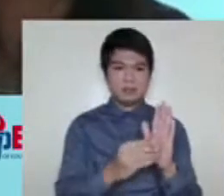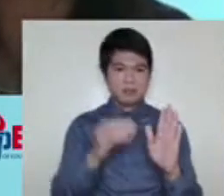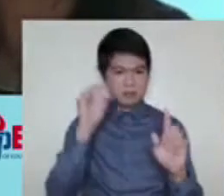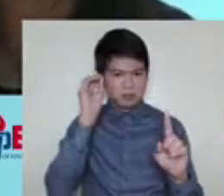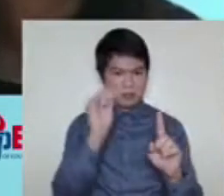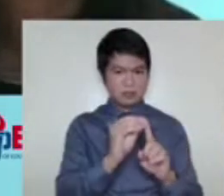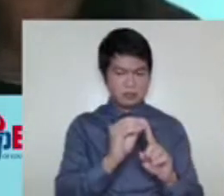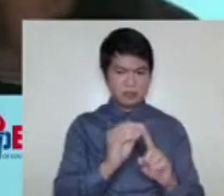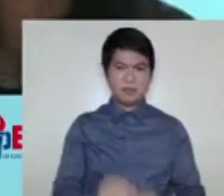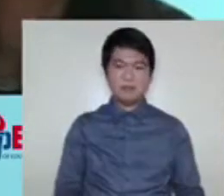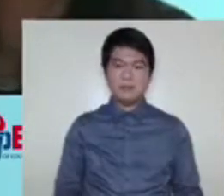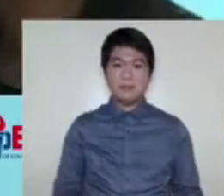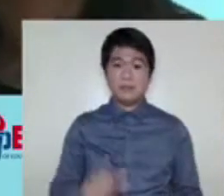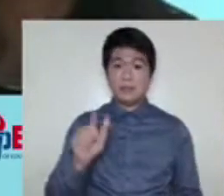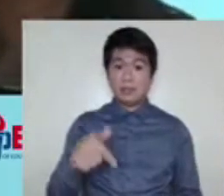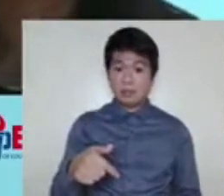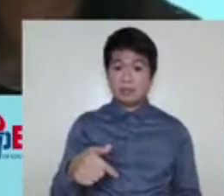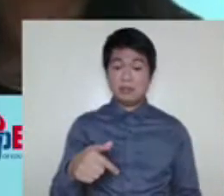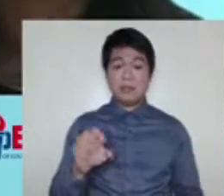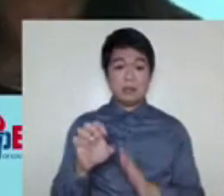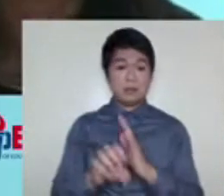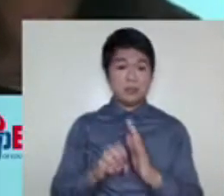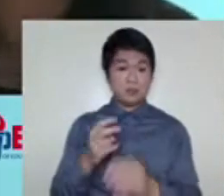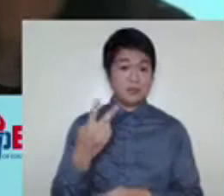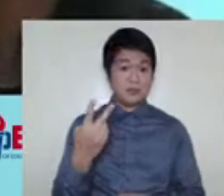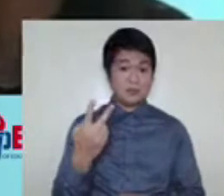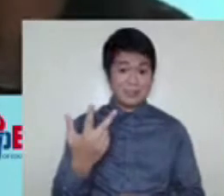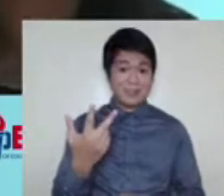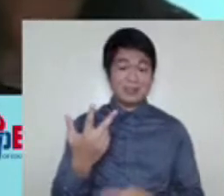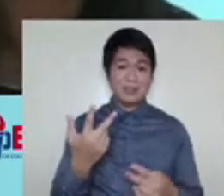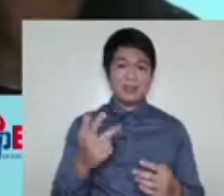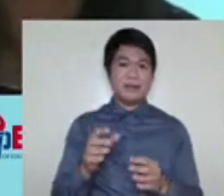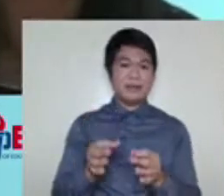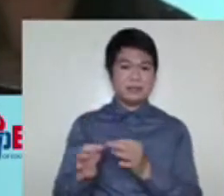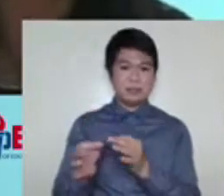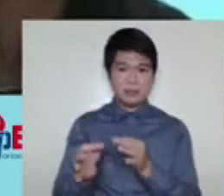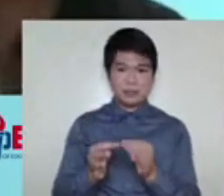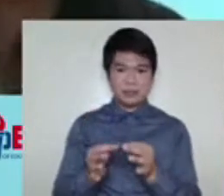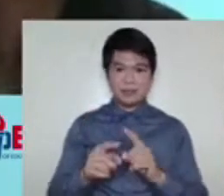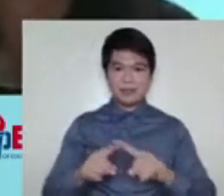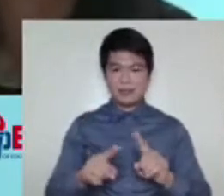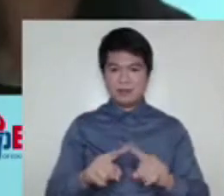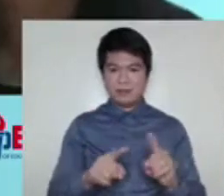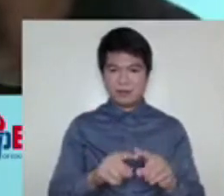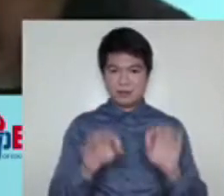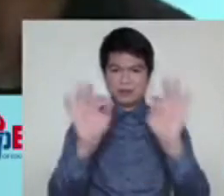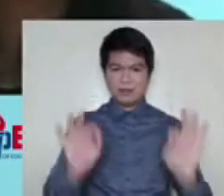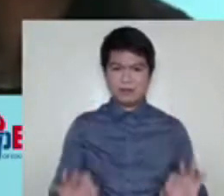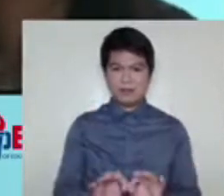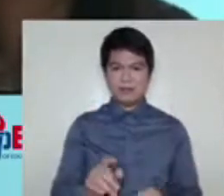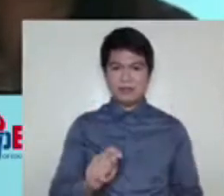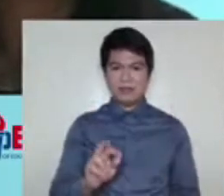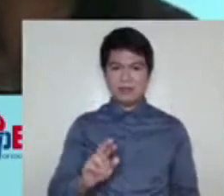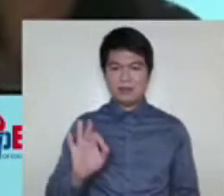3, we will explain to you the contents of the different forms, specifically this TRF. But If you